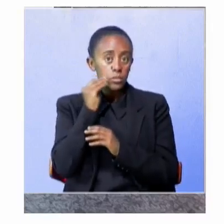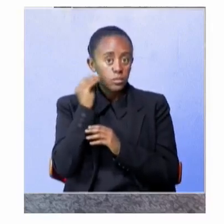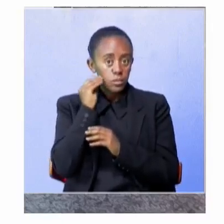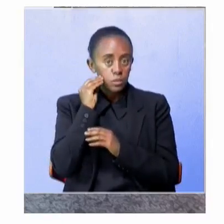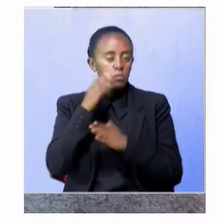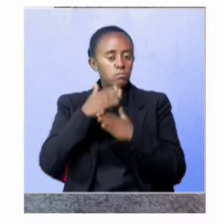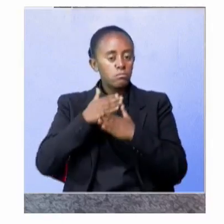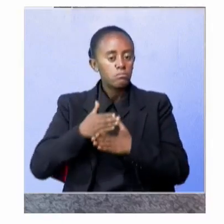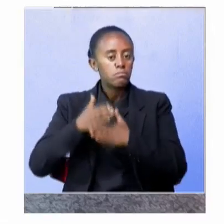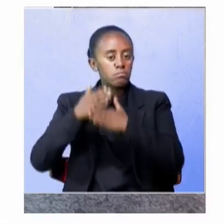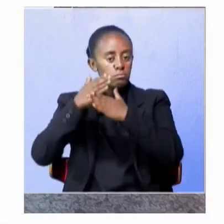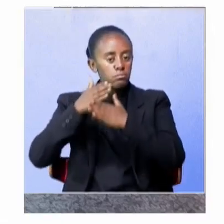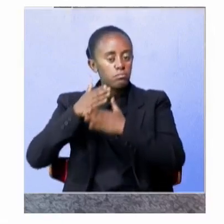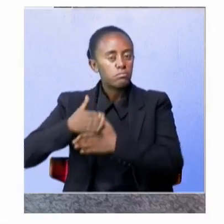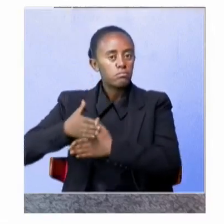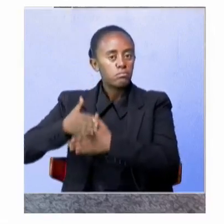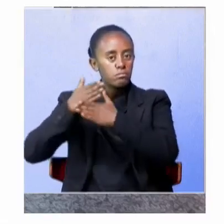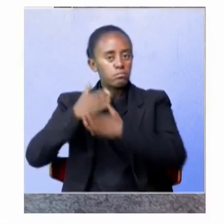construction